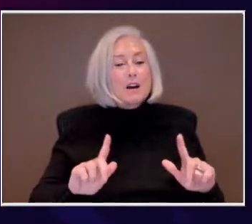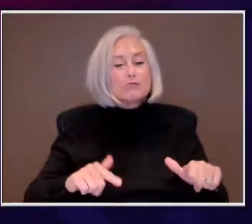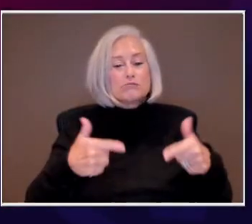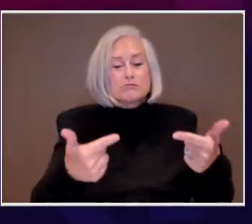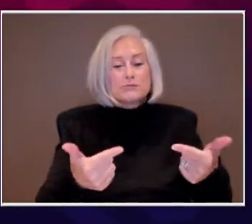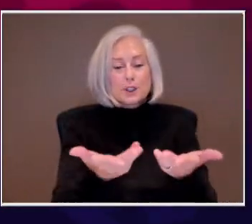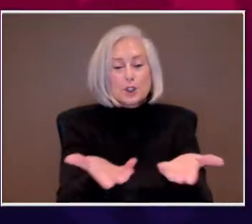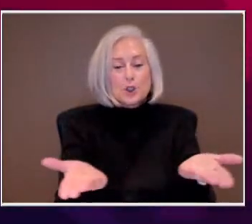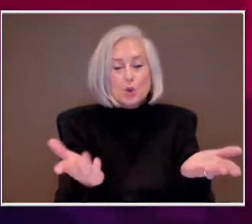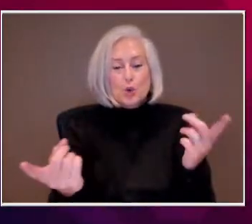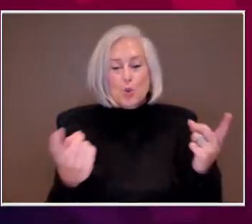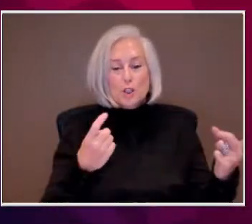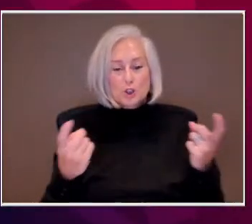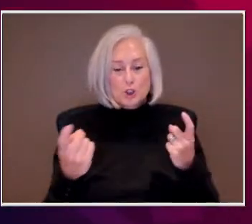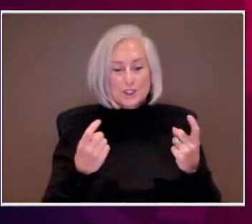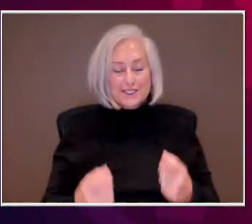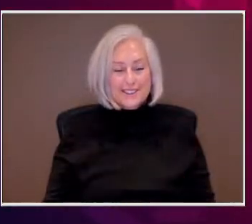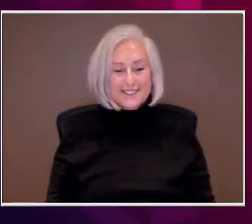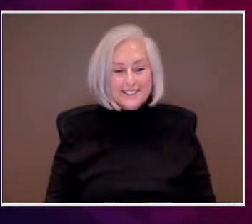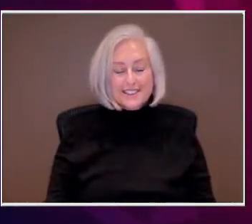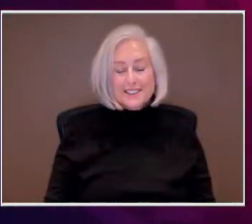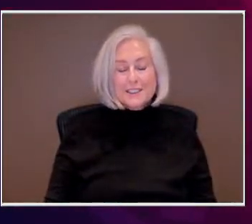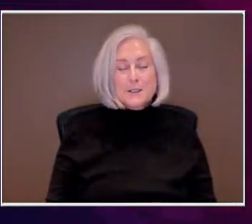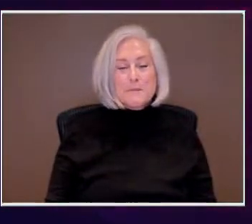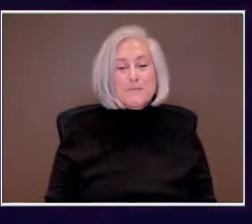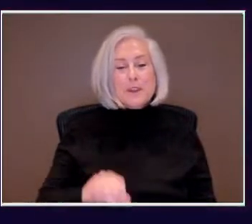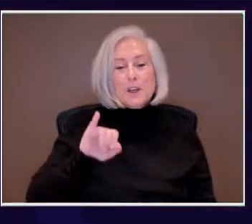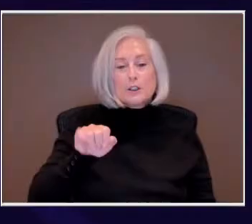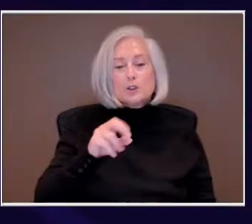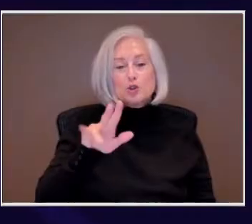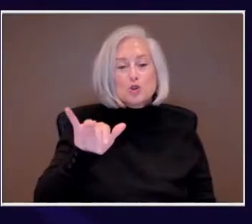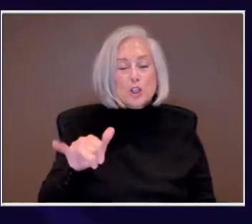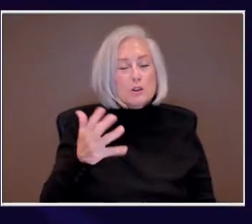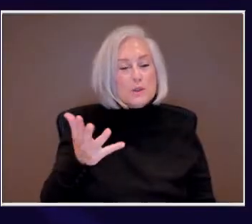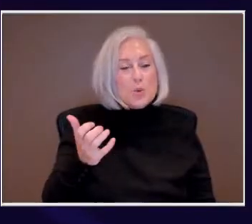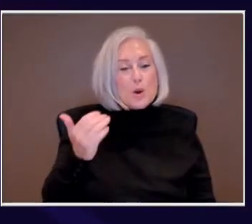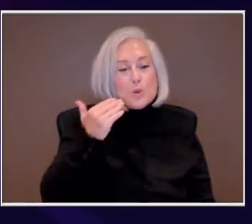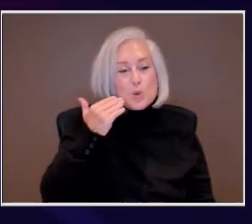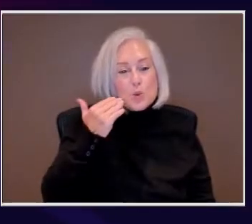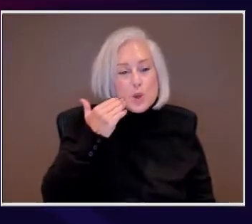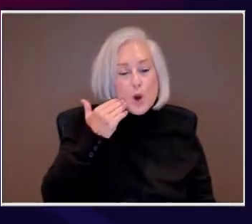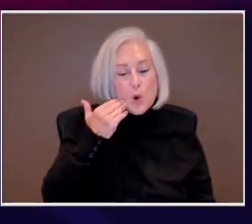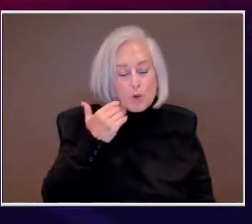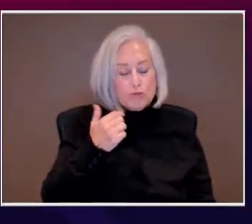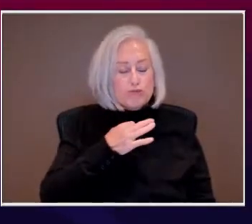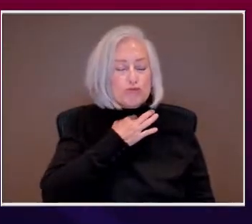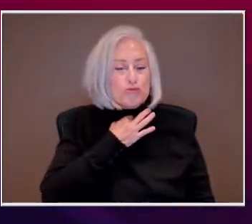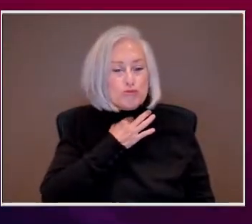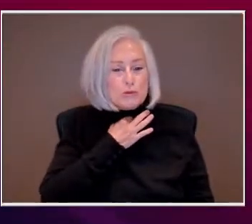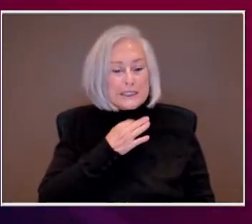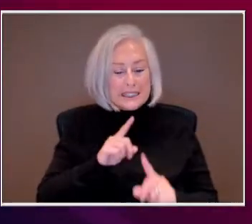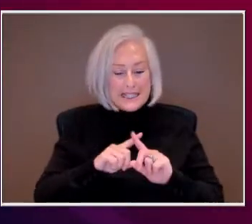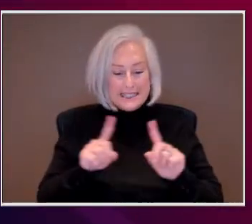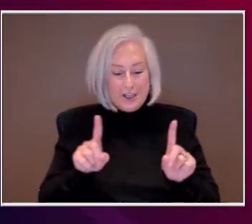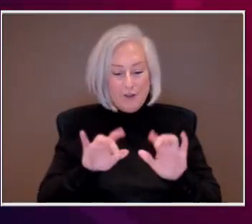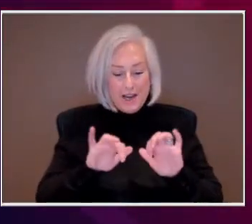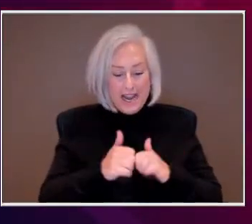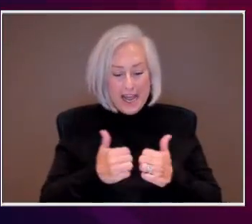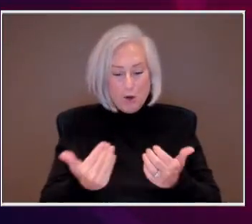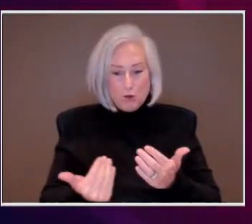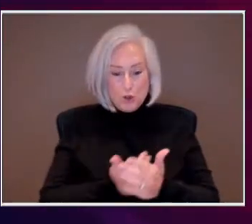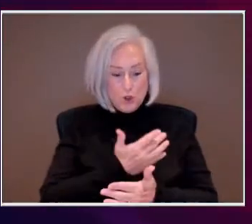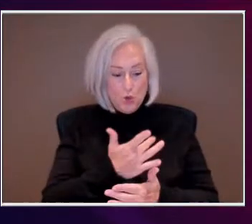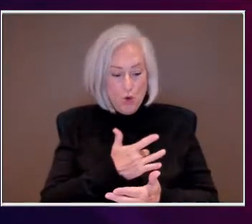viewers. Jeremy Yenser, one of our viewers, wants to know, are there differences between how the new heart works versus